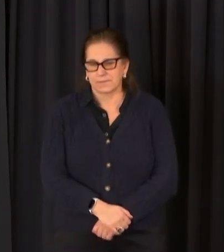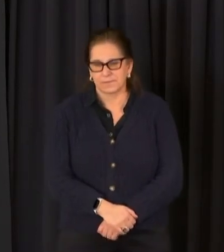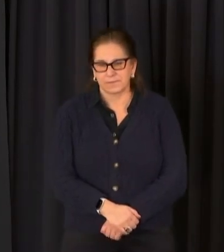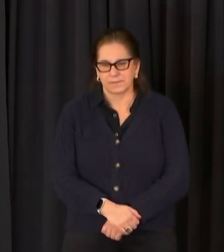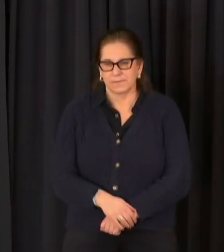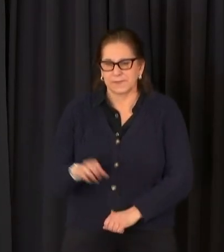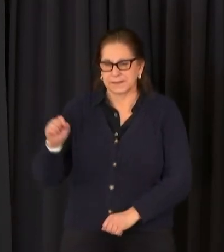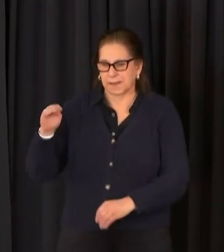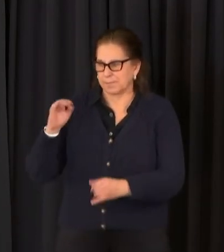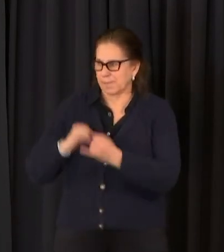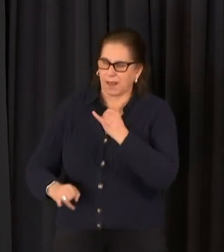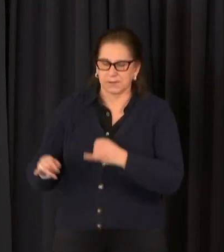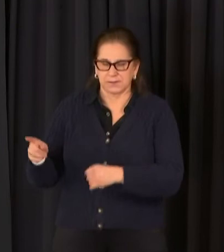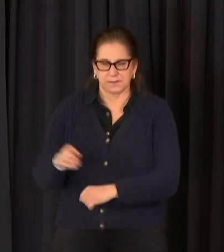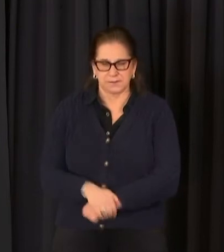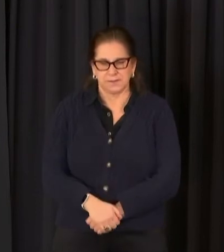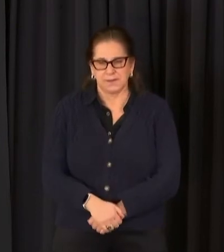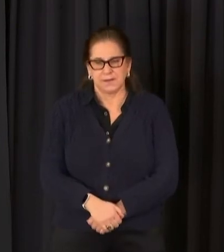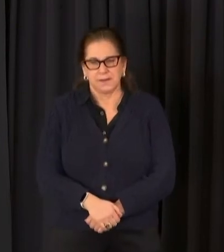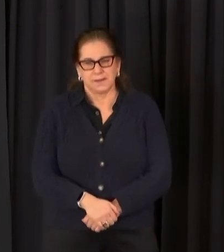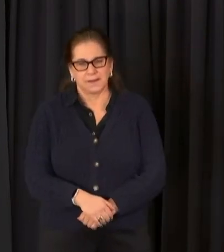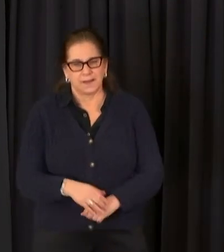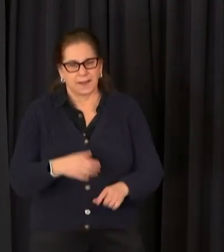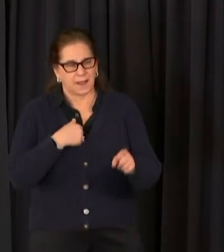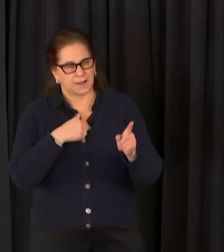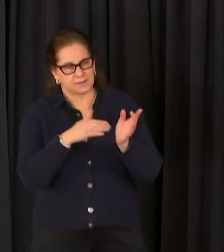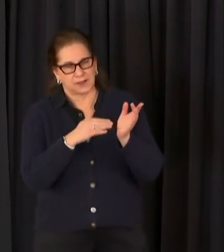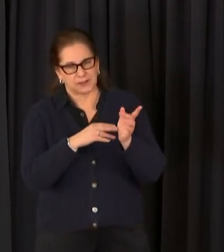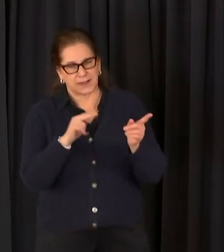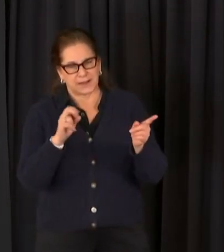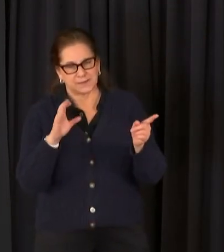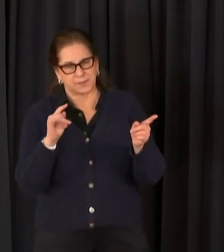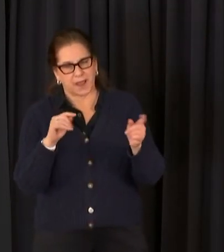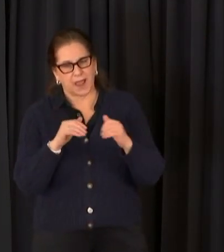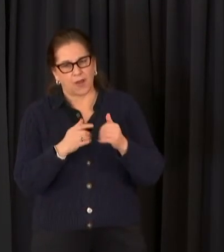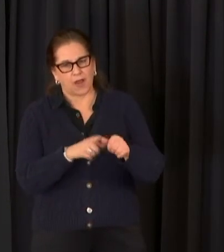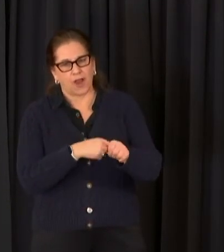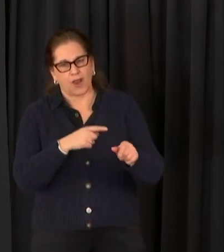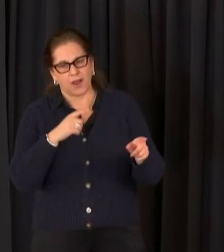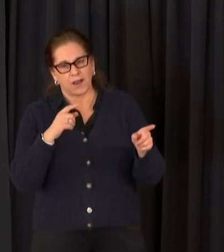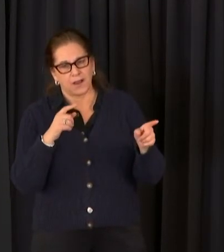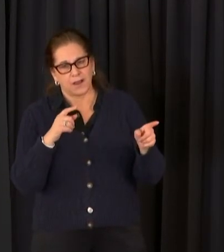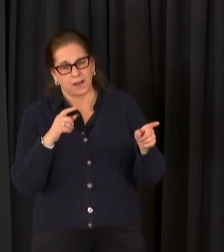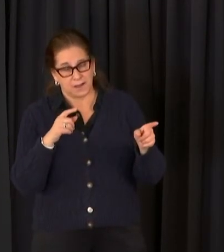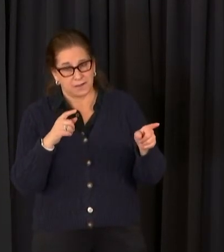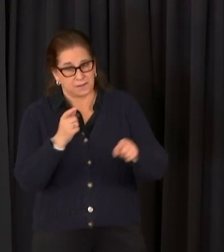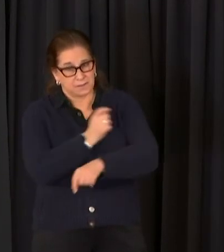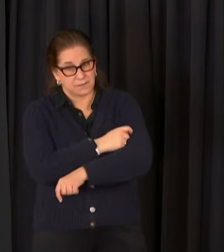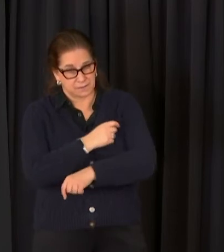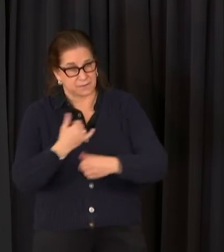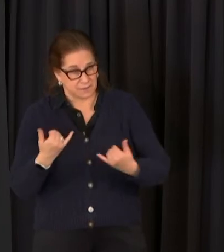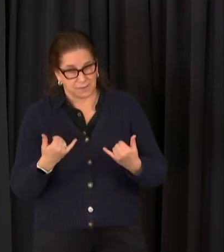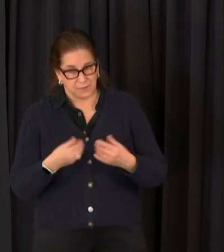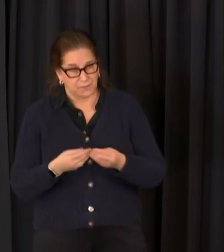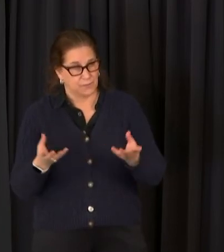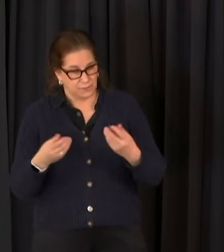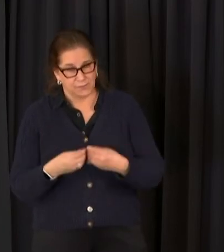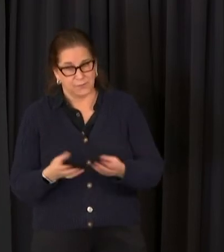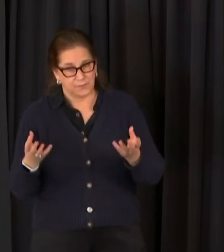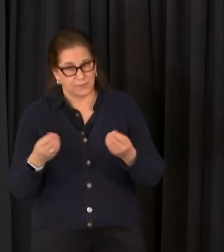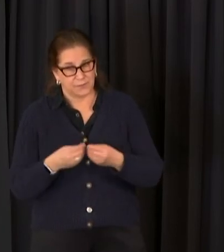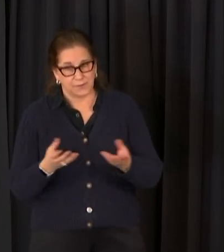Yes, Sam, last question. Yes, Dr. Nesbitt, just a question. I mean, the vaccine, how long does it last? I mean, you get a vaccine today, do you have